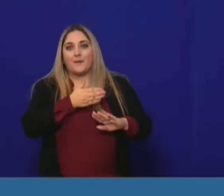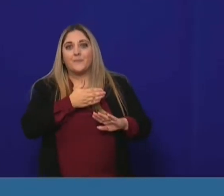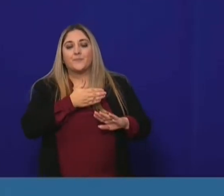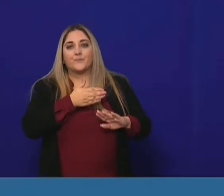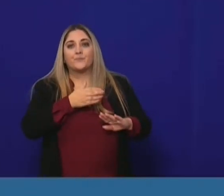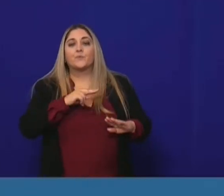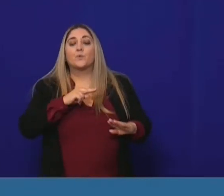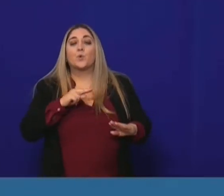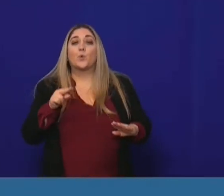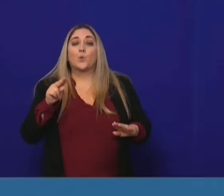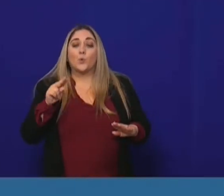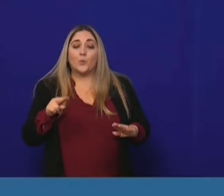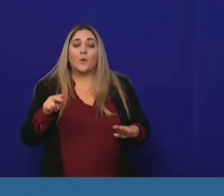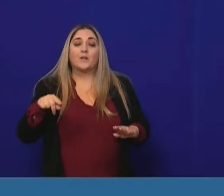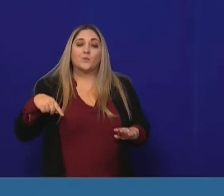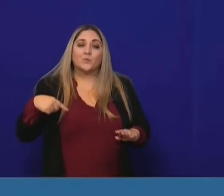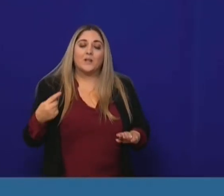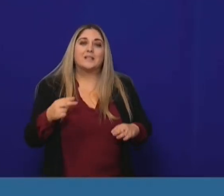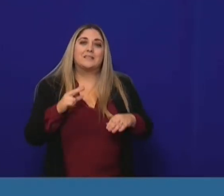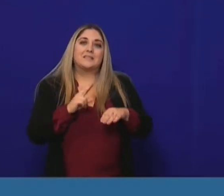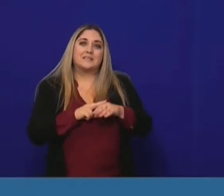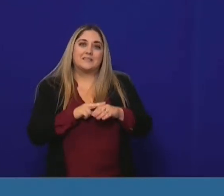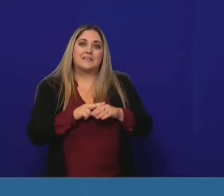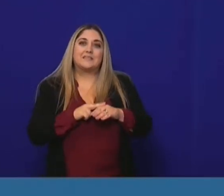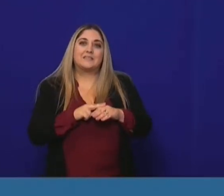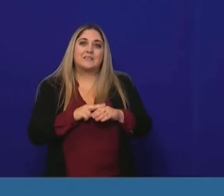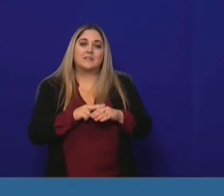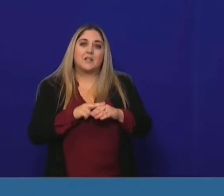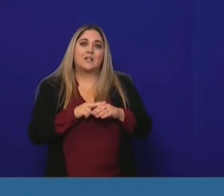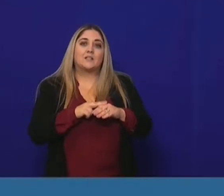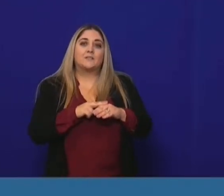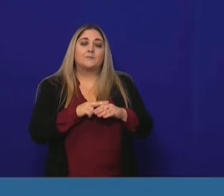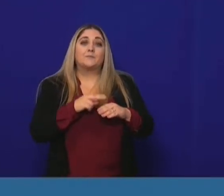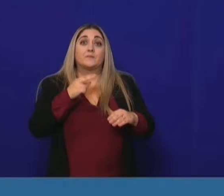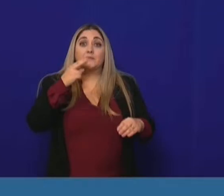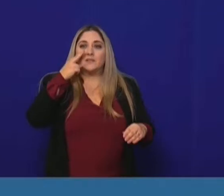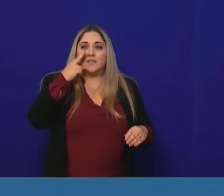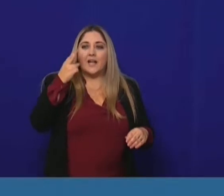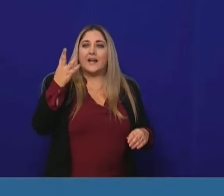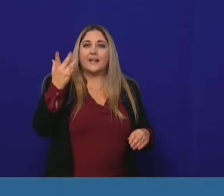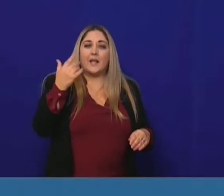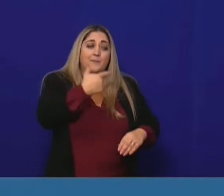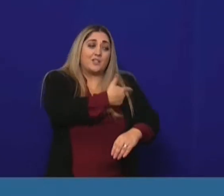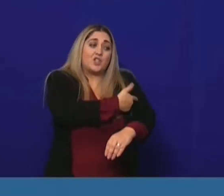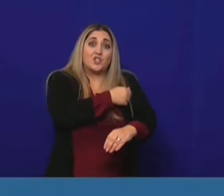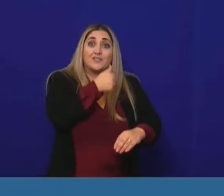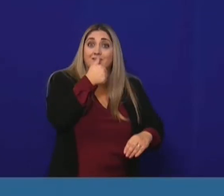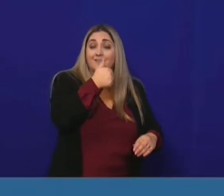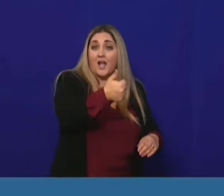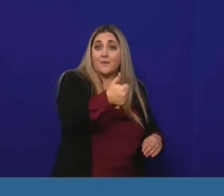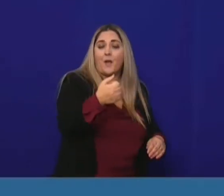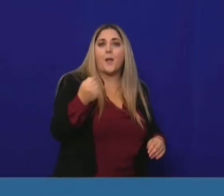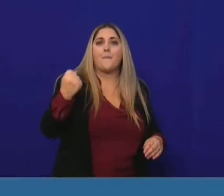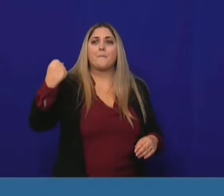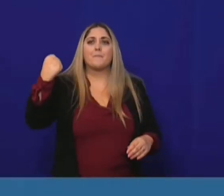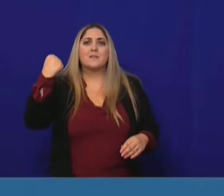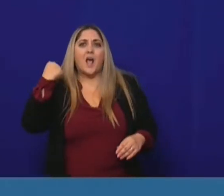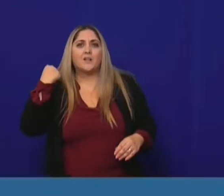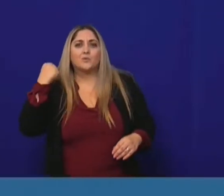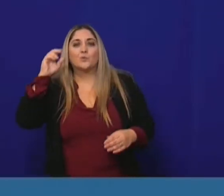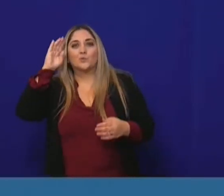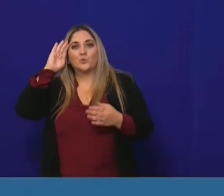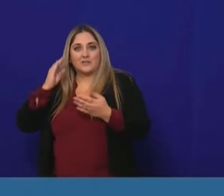allura hemmhekk imbagħad l'EMA tkun qed tagħmel assessment kemm fuq il-kwalità, fuq kemm l-efficiency tagħhom u anke wkoll fuq